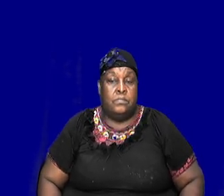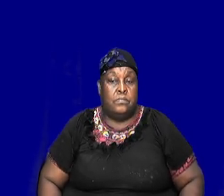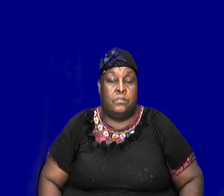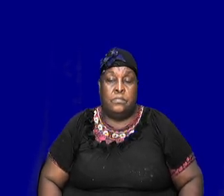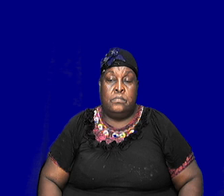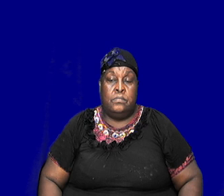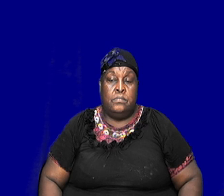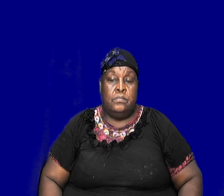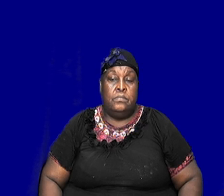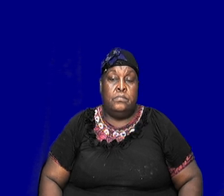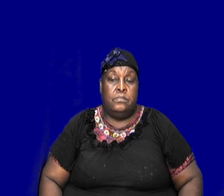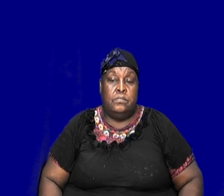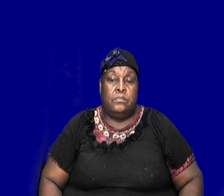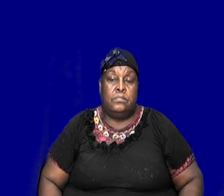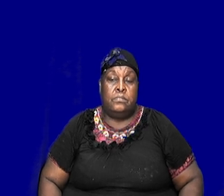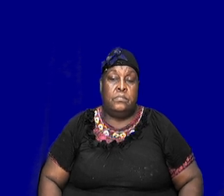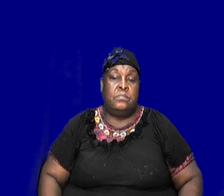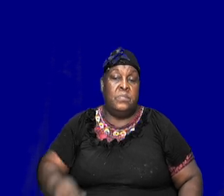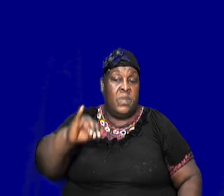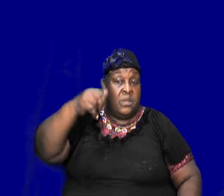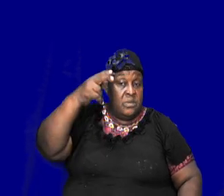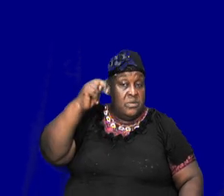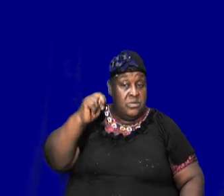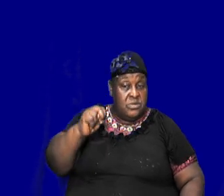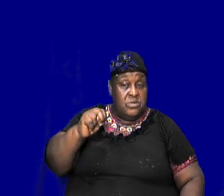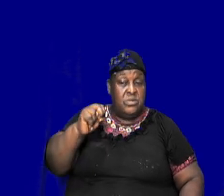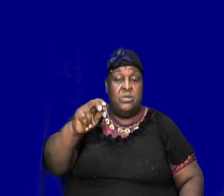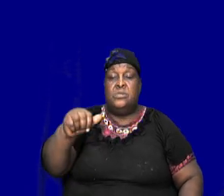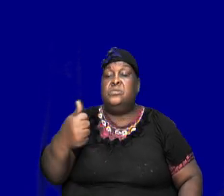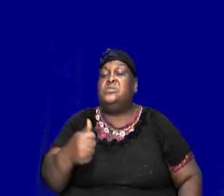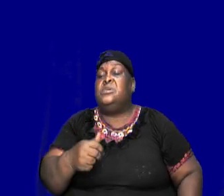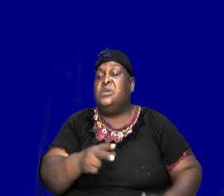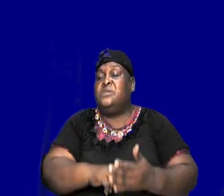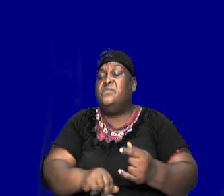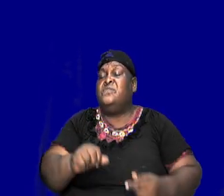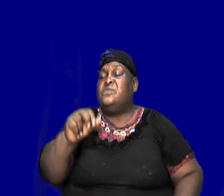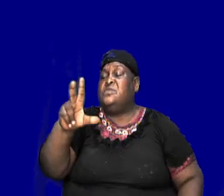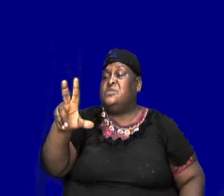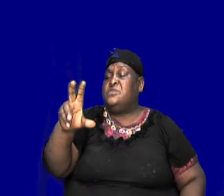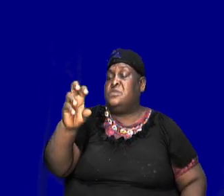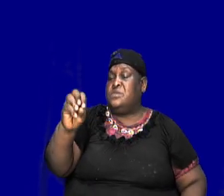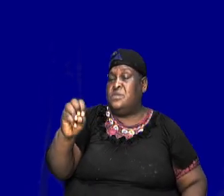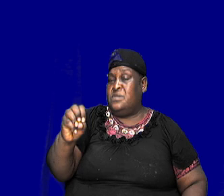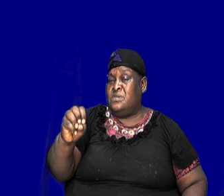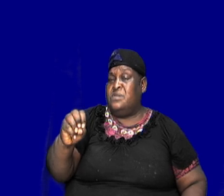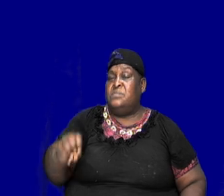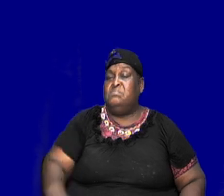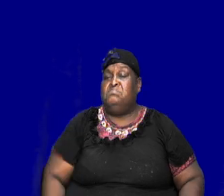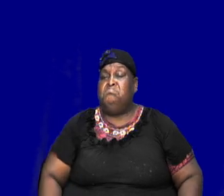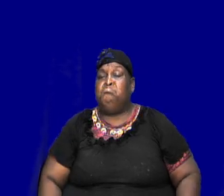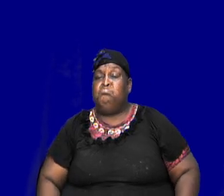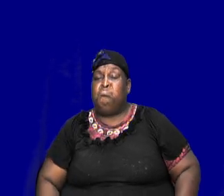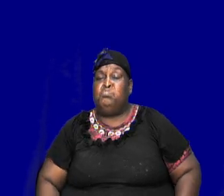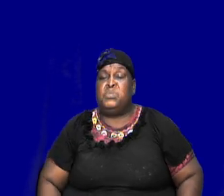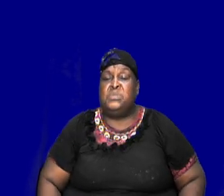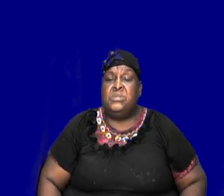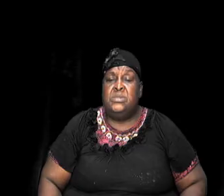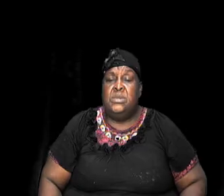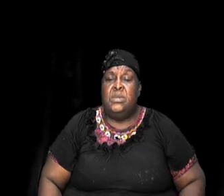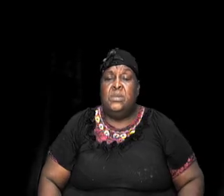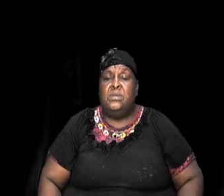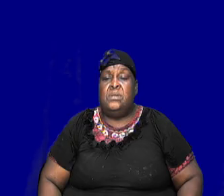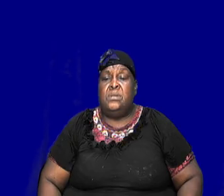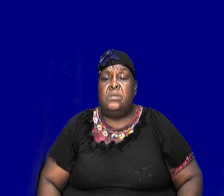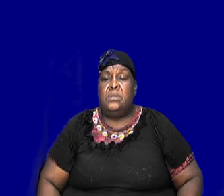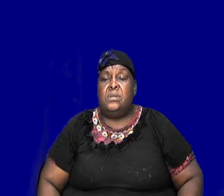So in St. John 10 and verse 30, it reads thus. Please